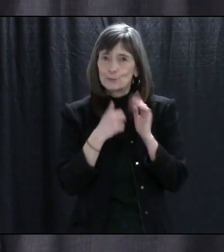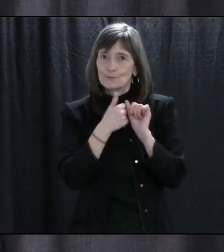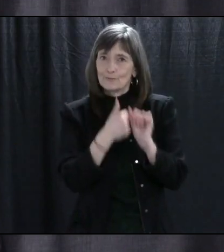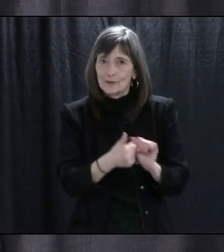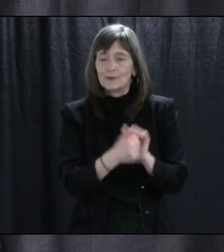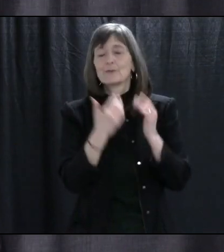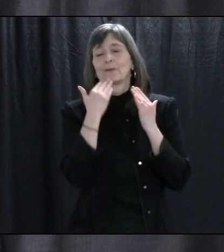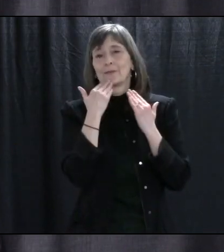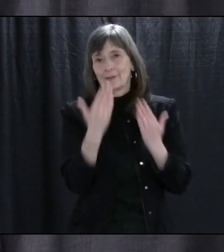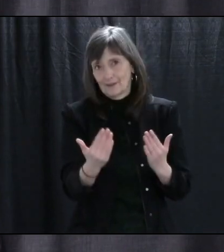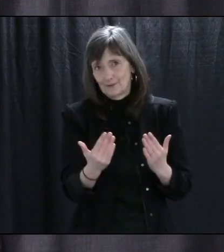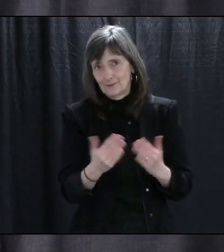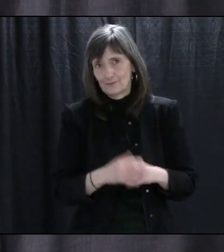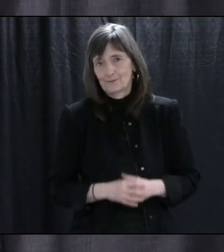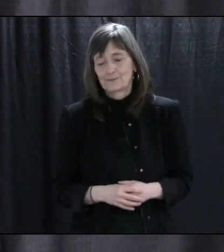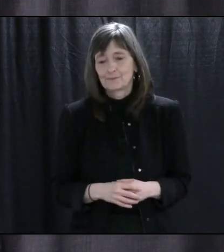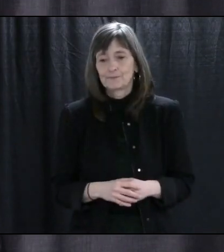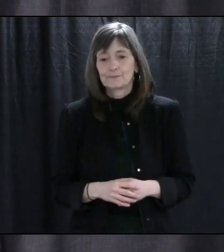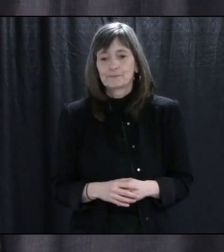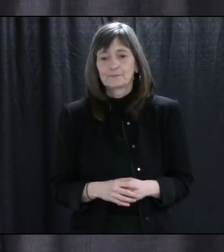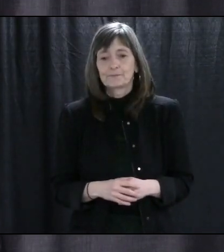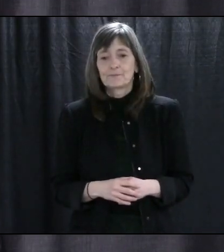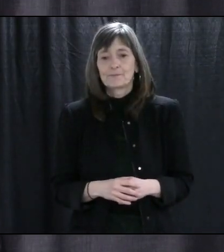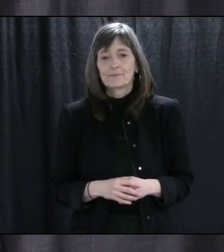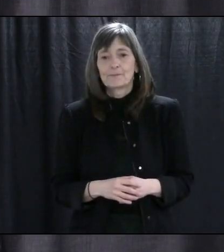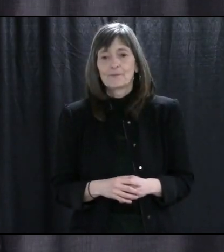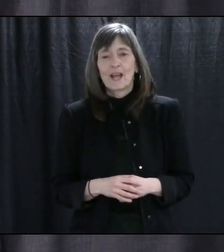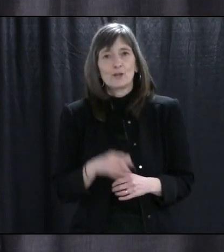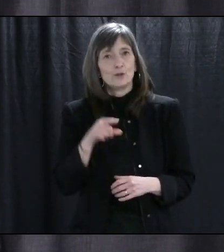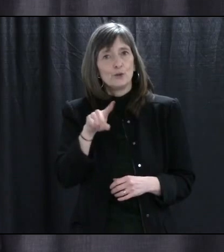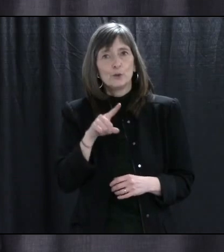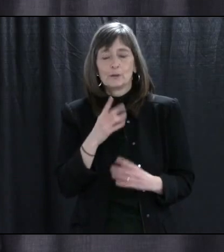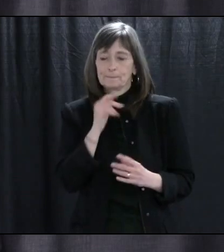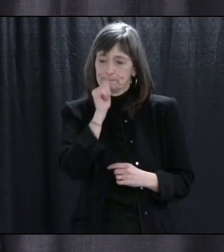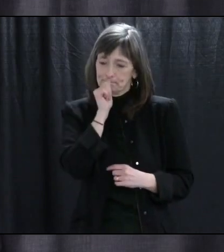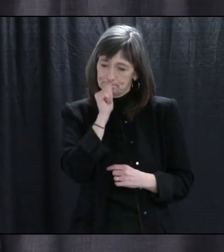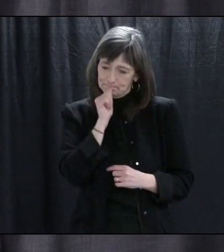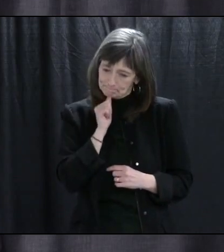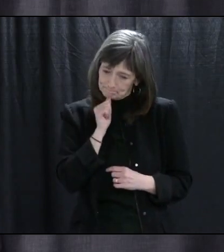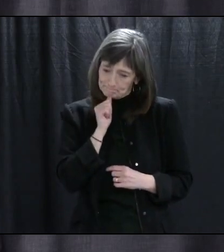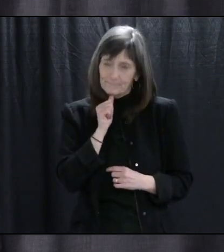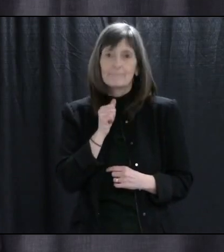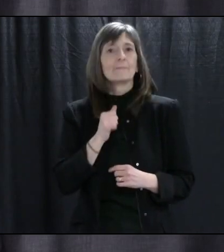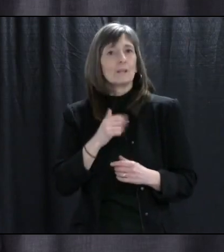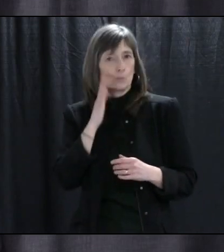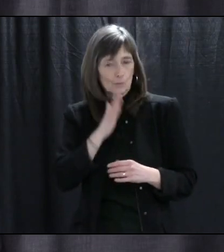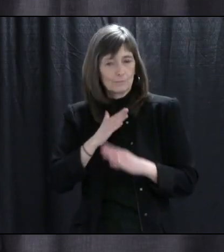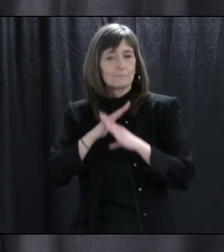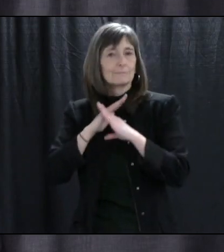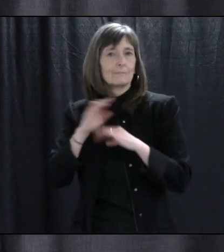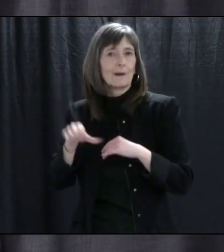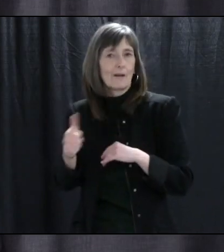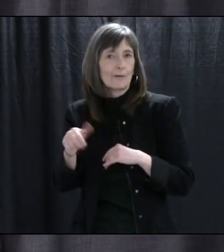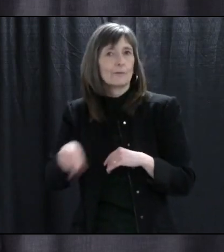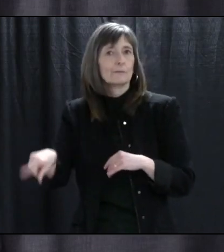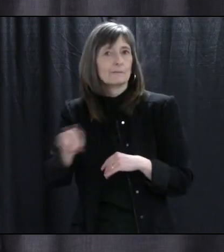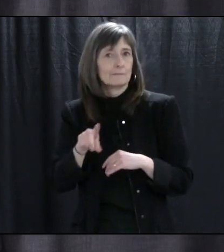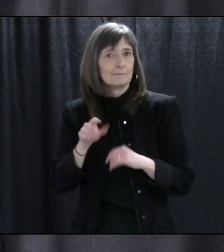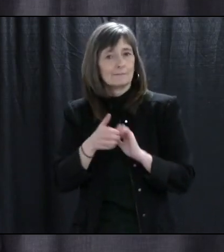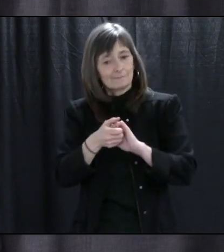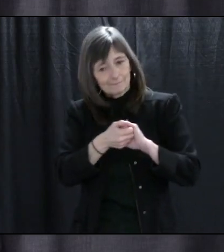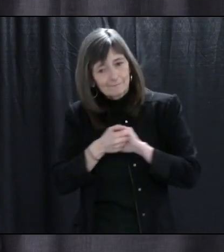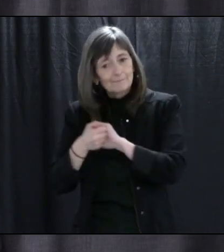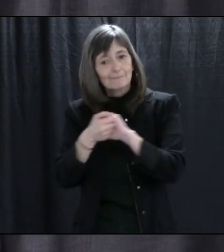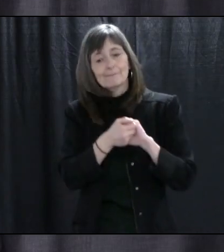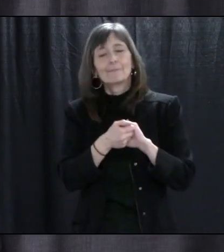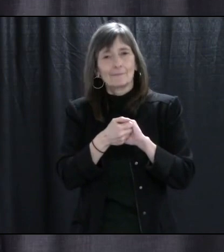public health protection measures in place, and for the sacrifices you are making to protect others. We will get through this together,